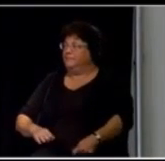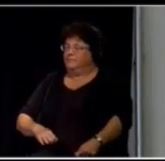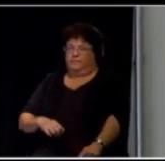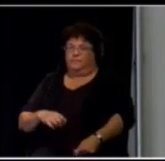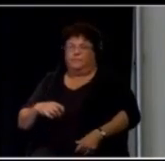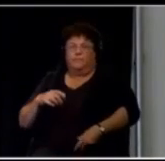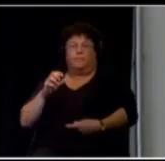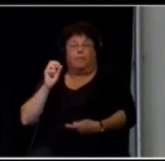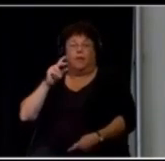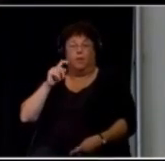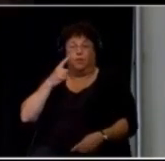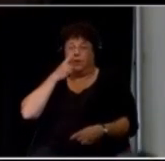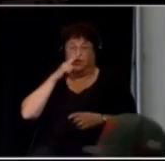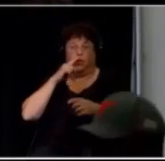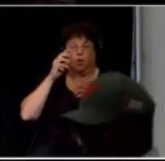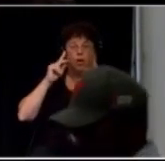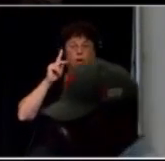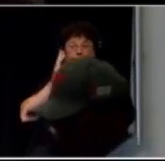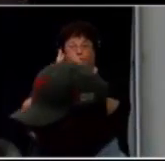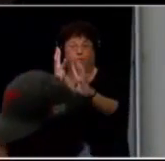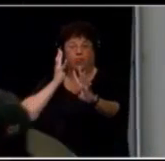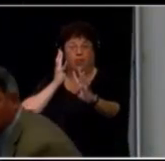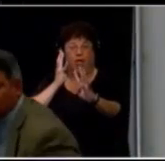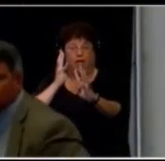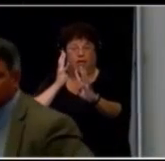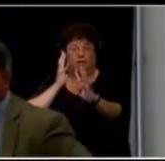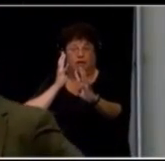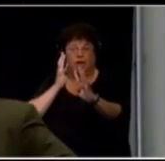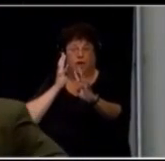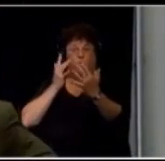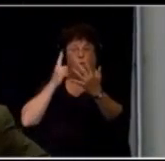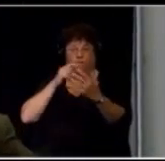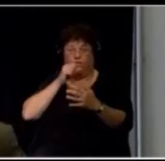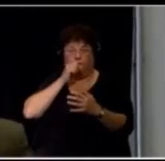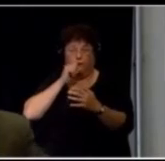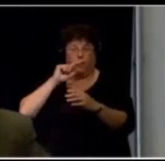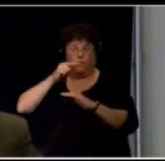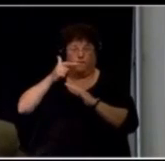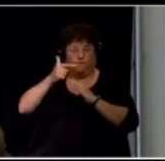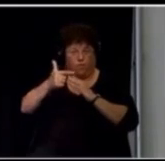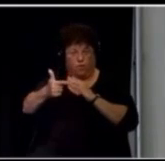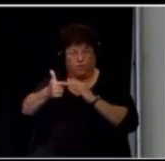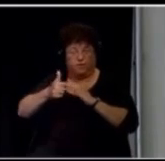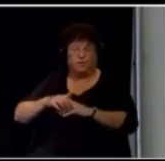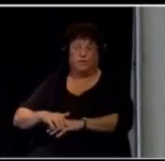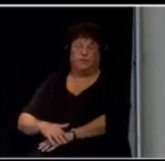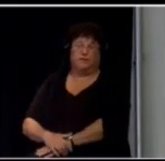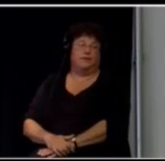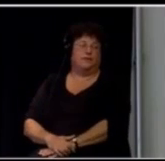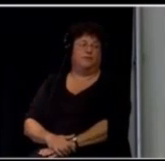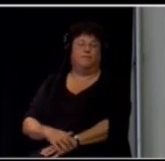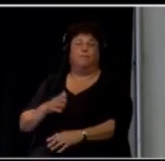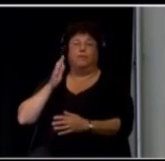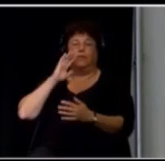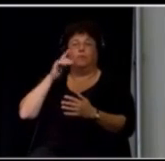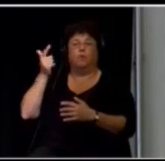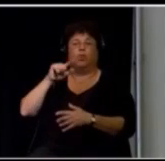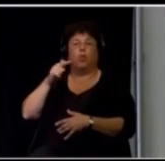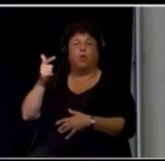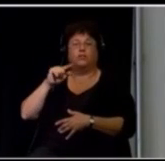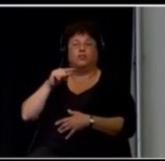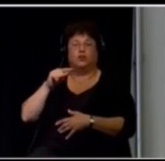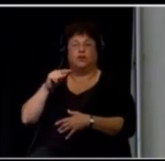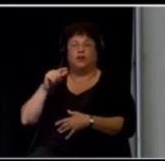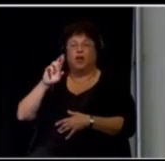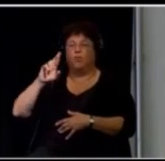Okay, if we could have people queue up behind the microphones. We'll take your questions in the order that they come. We'll alternate between sides